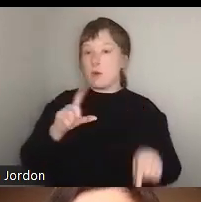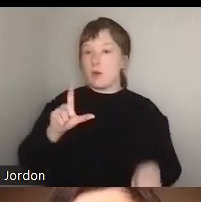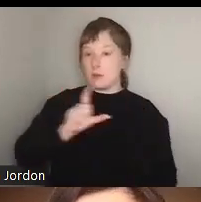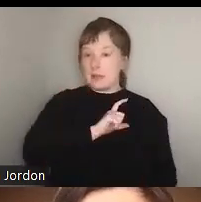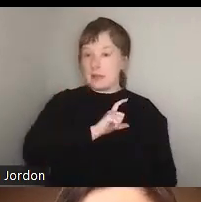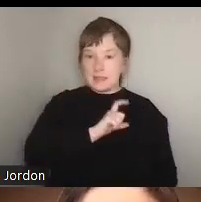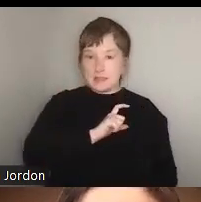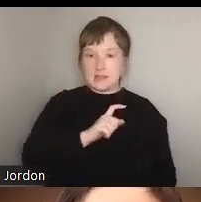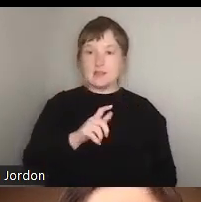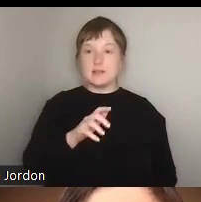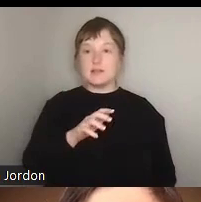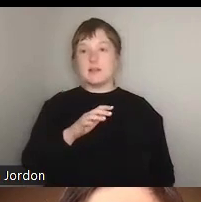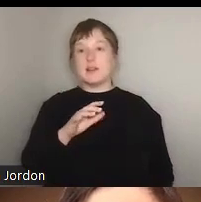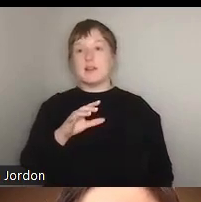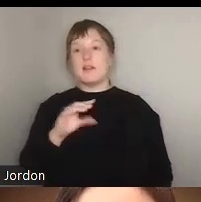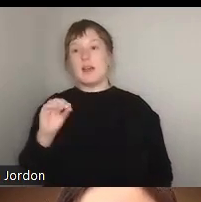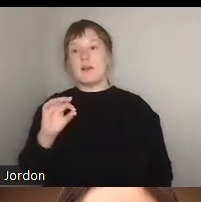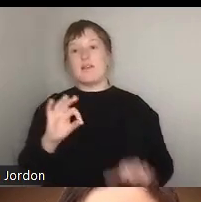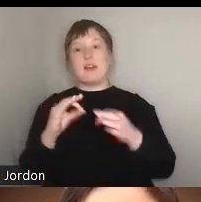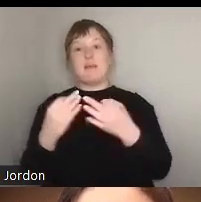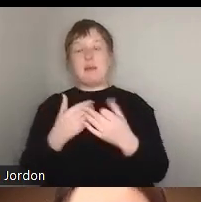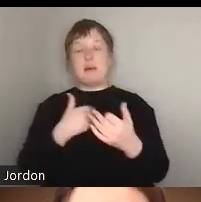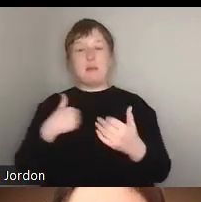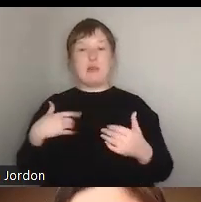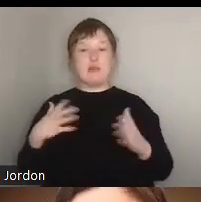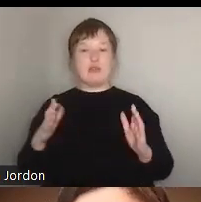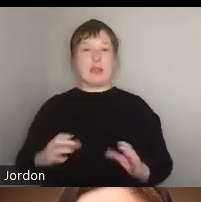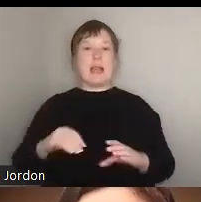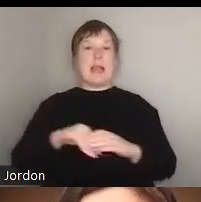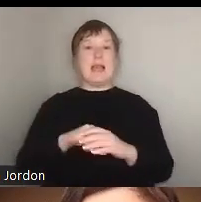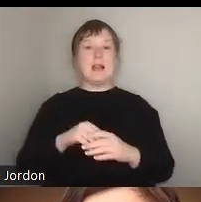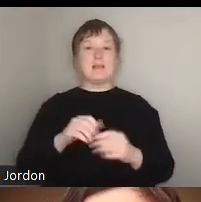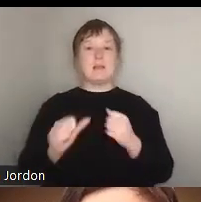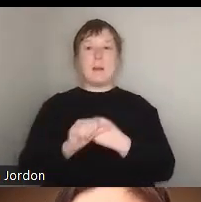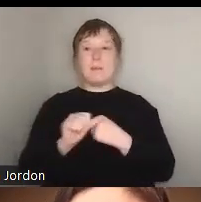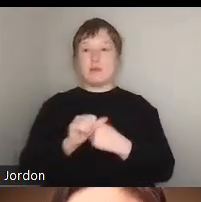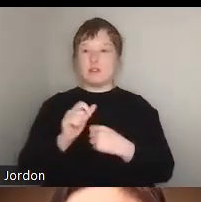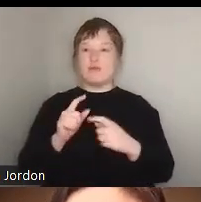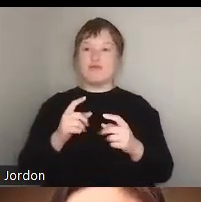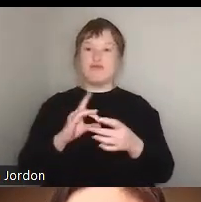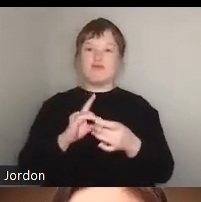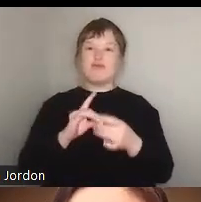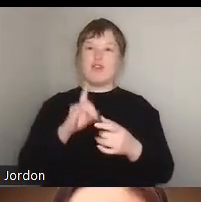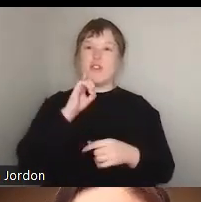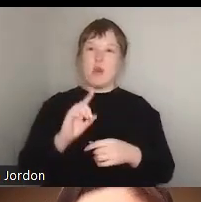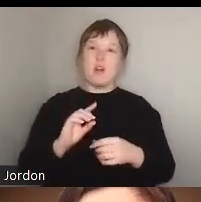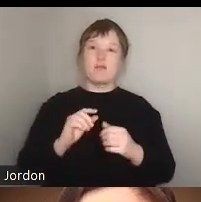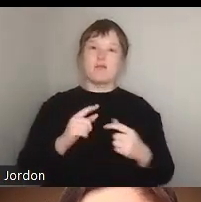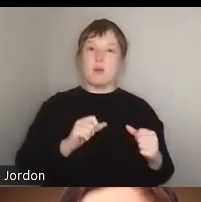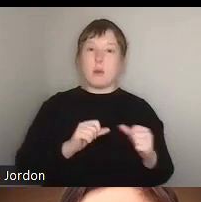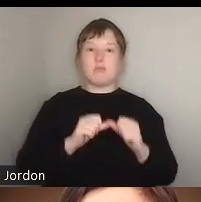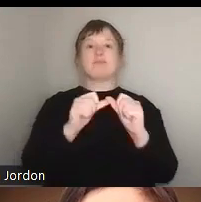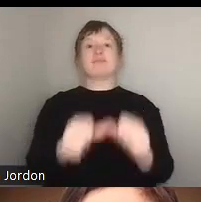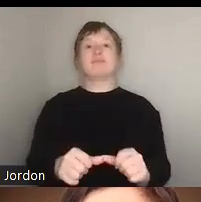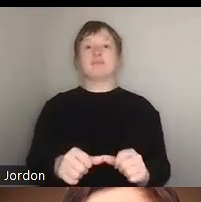looking at their numbers, that people with disabilities were in abusive relationships for longer. So we had talked